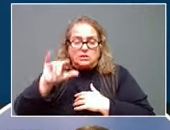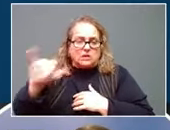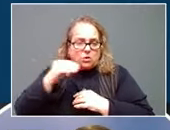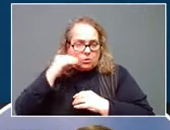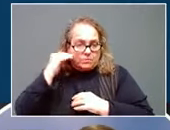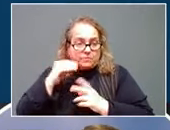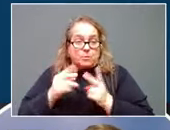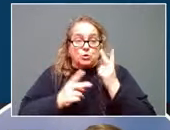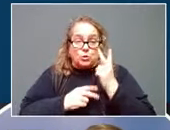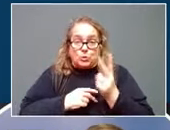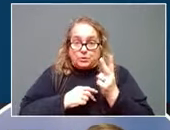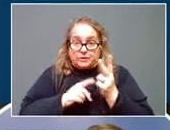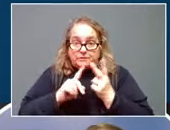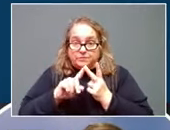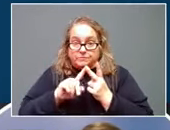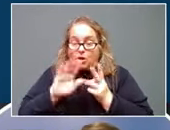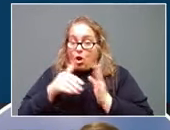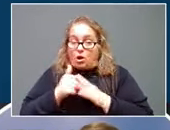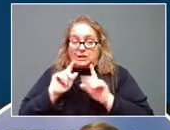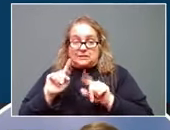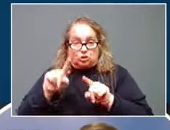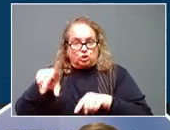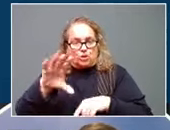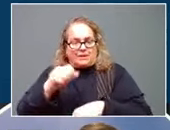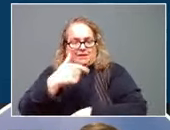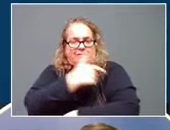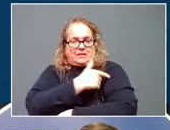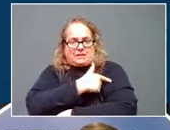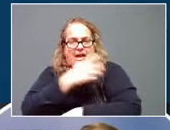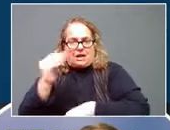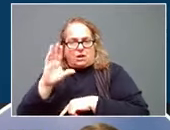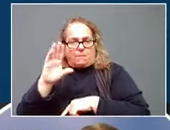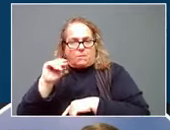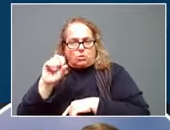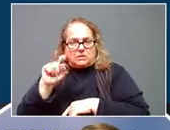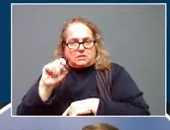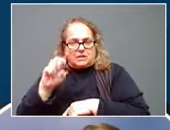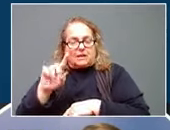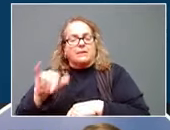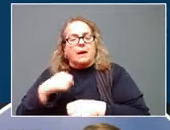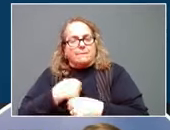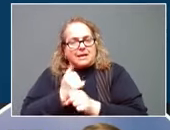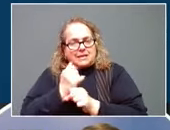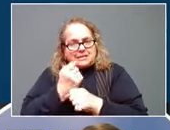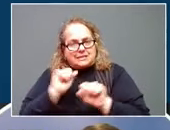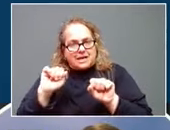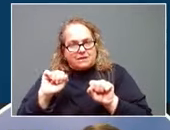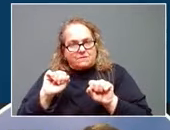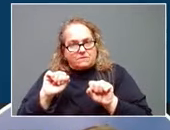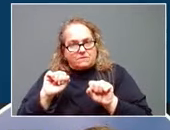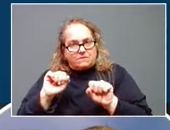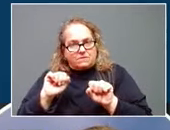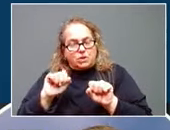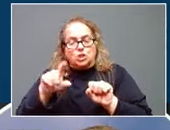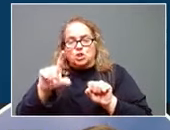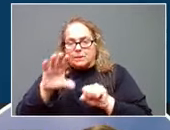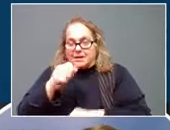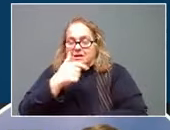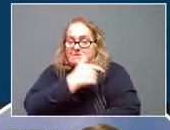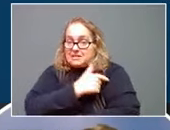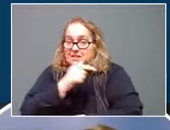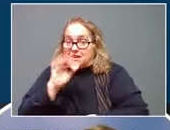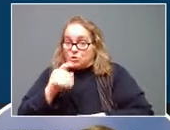two, all of your attendees should be vaccinated and boosted. That's what makes it safest. They should at least be vaccinated, but if you